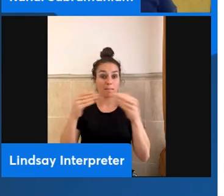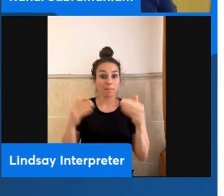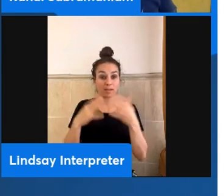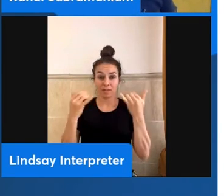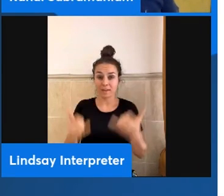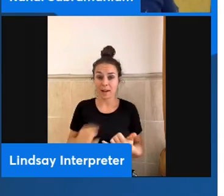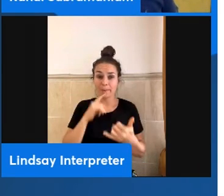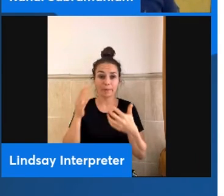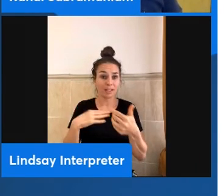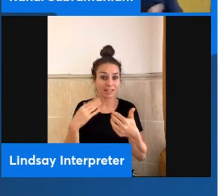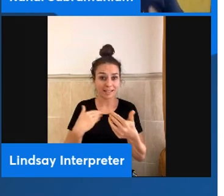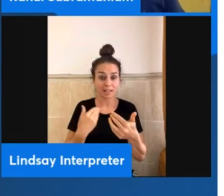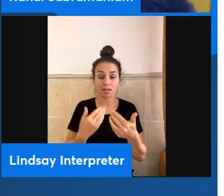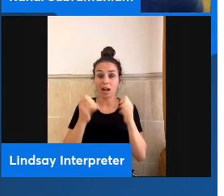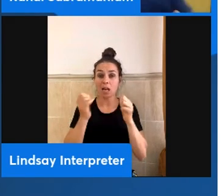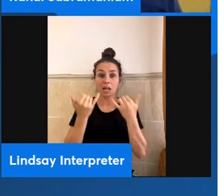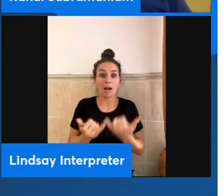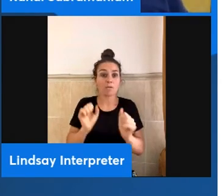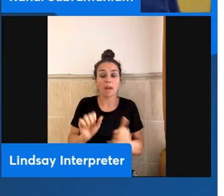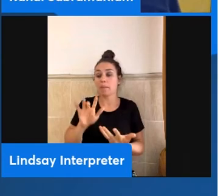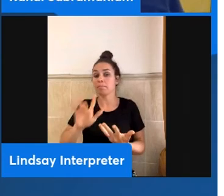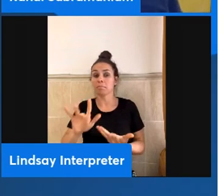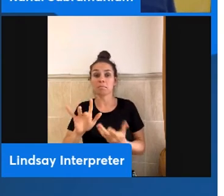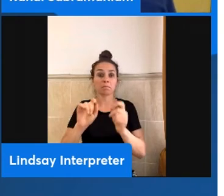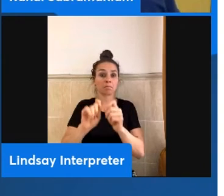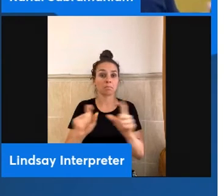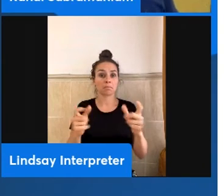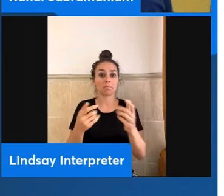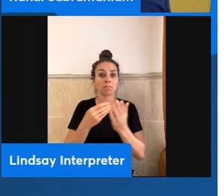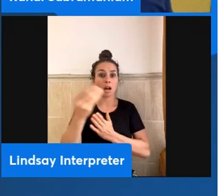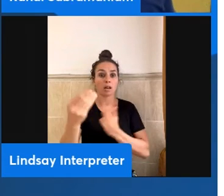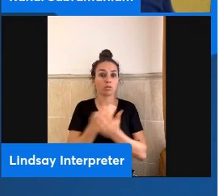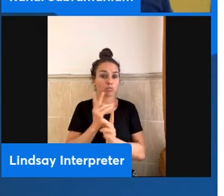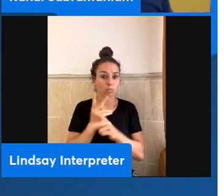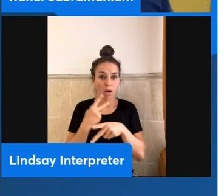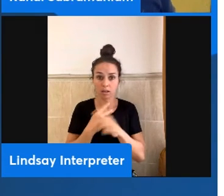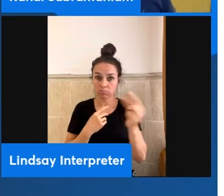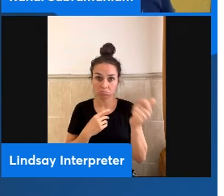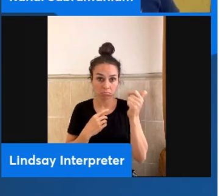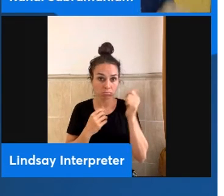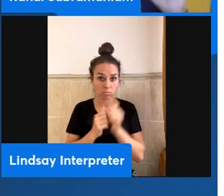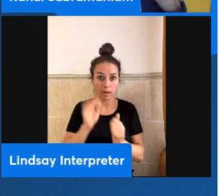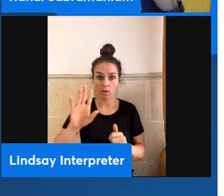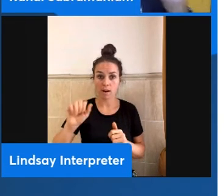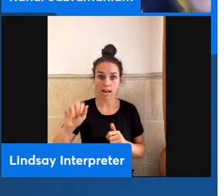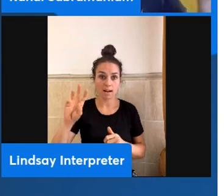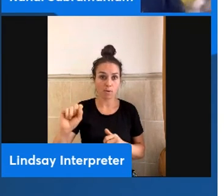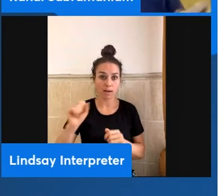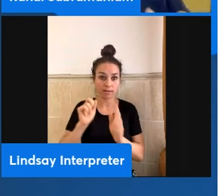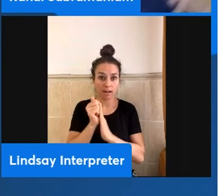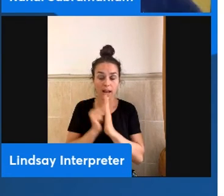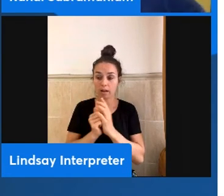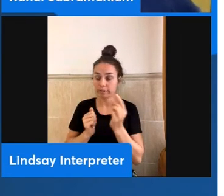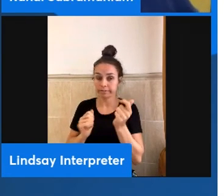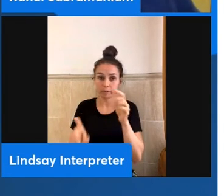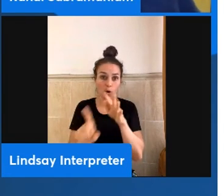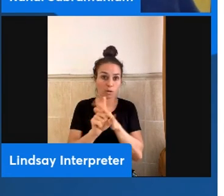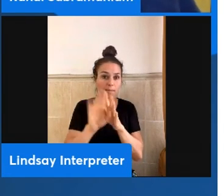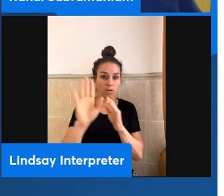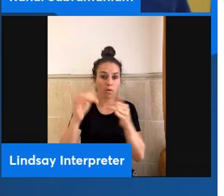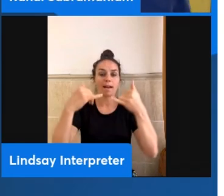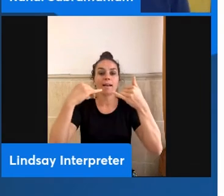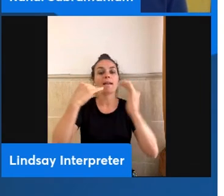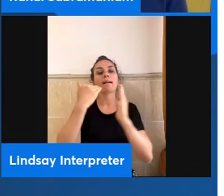with one click, you can go deploy a new product within your AWS account, and it shows up as a single line item in your AWS